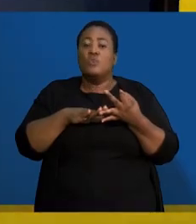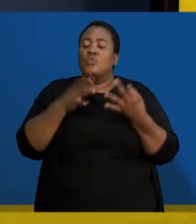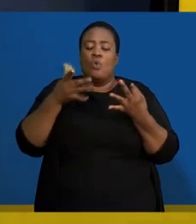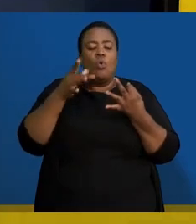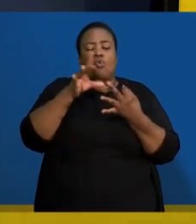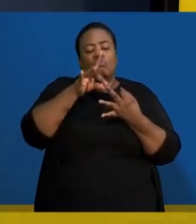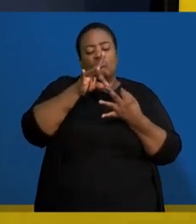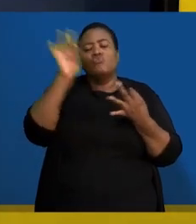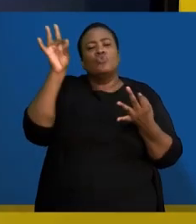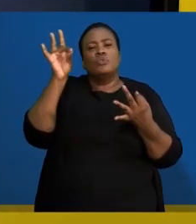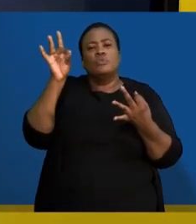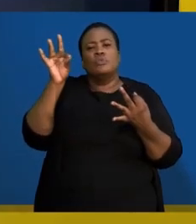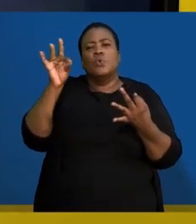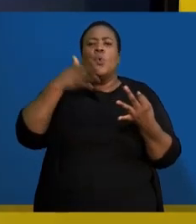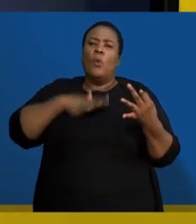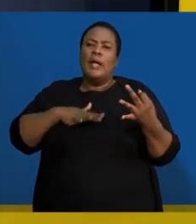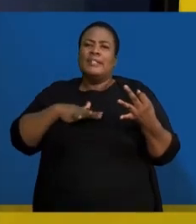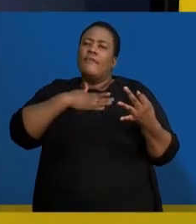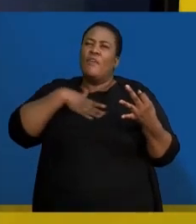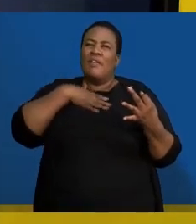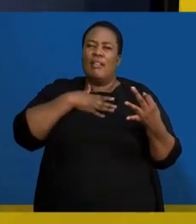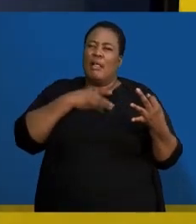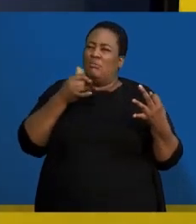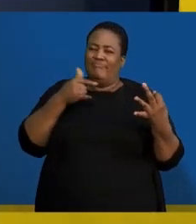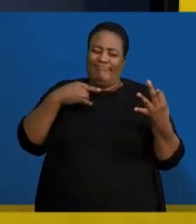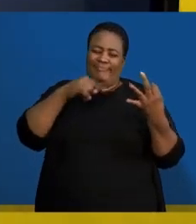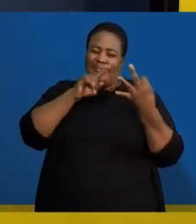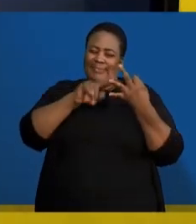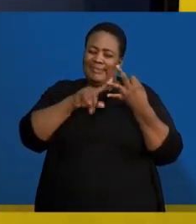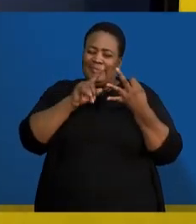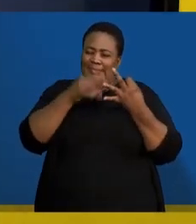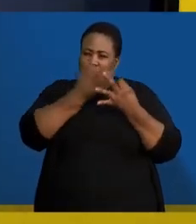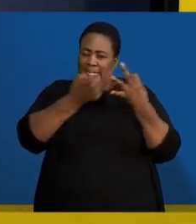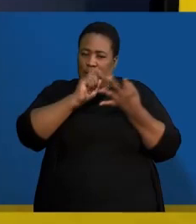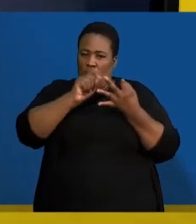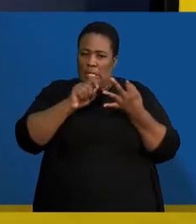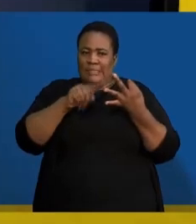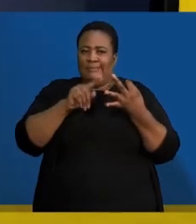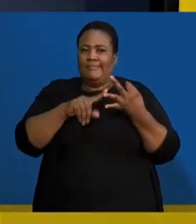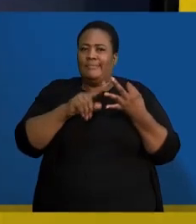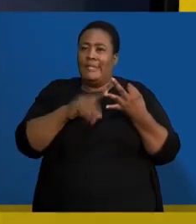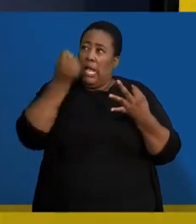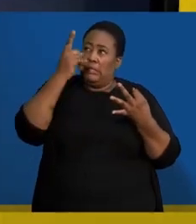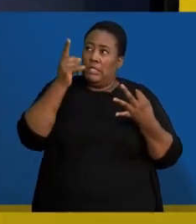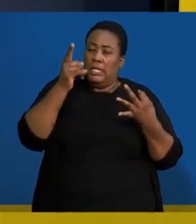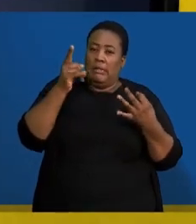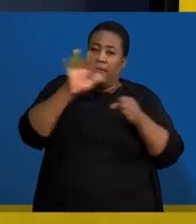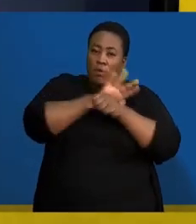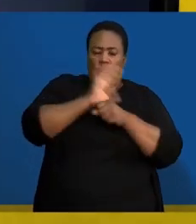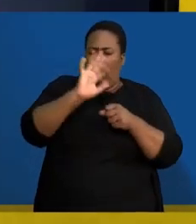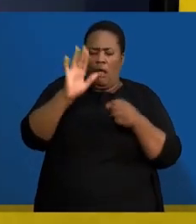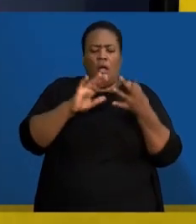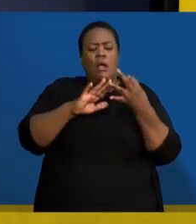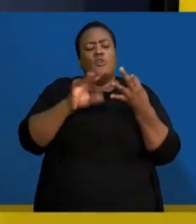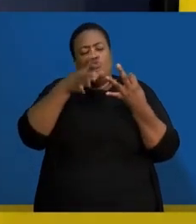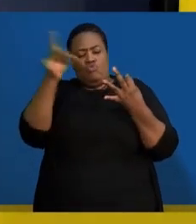you. If you feel that you're not very strong in essay writing, then maybe you can choose the source-based. But